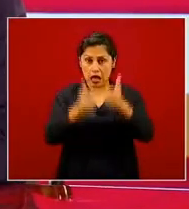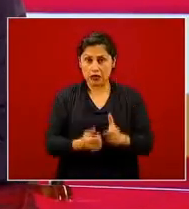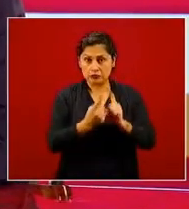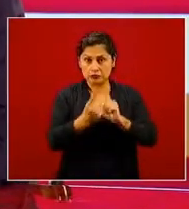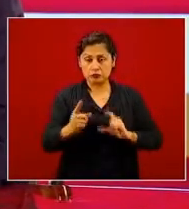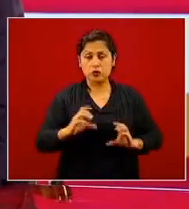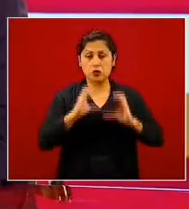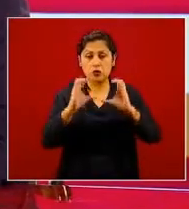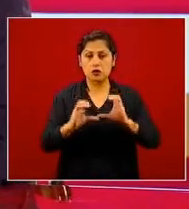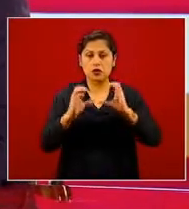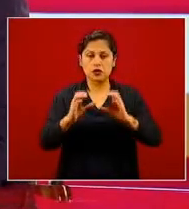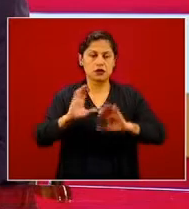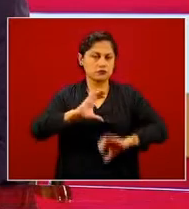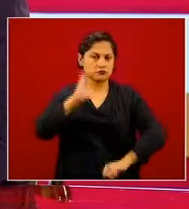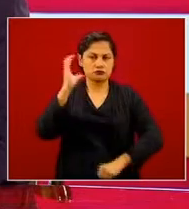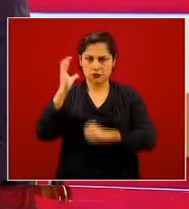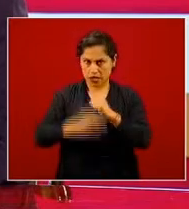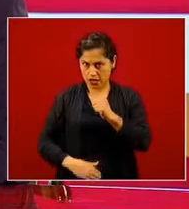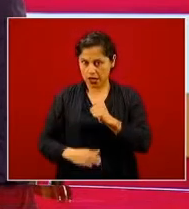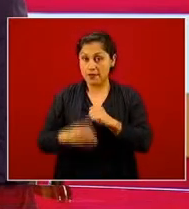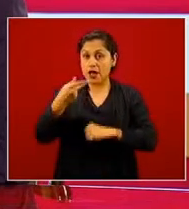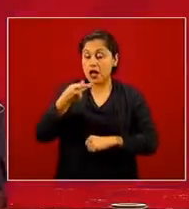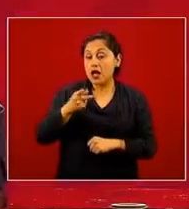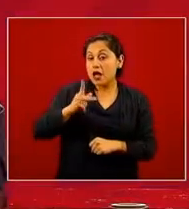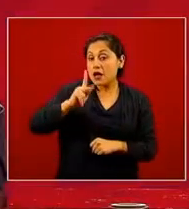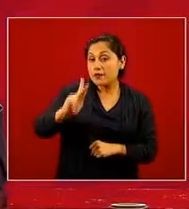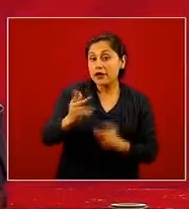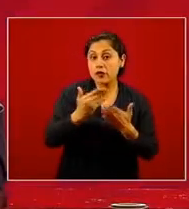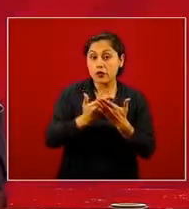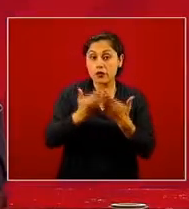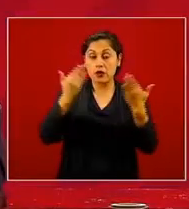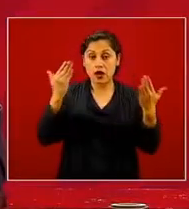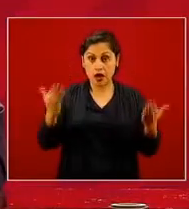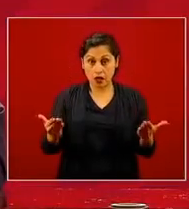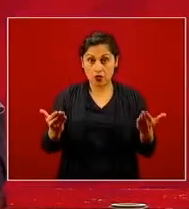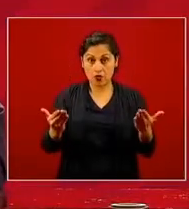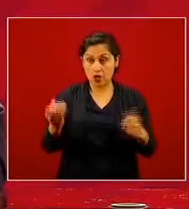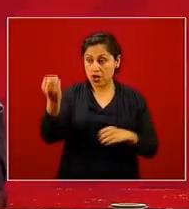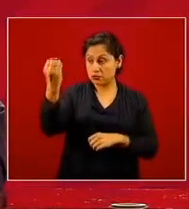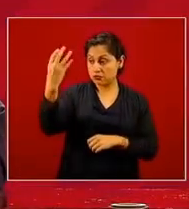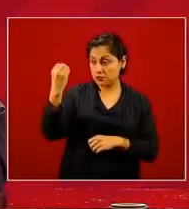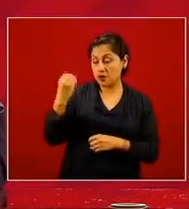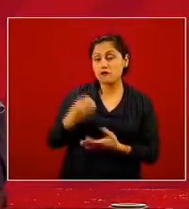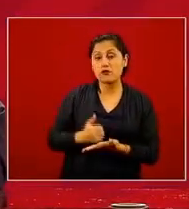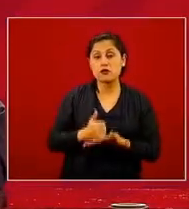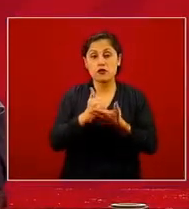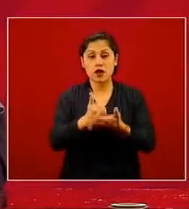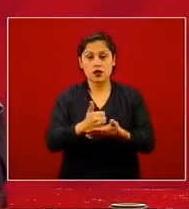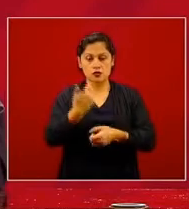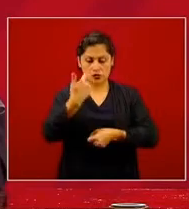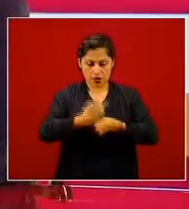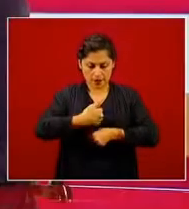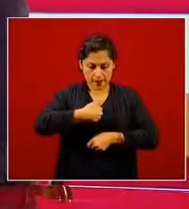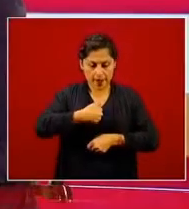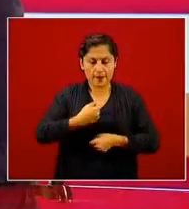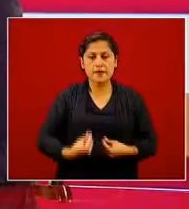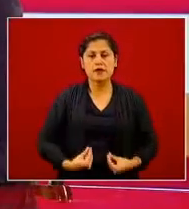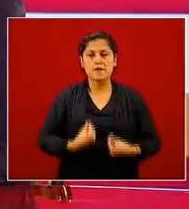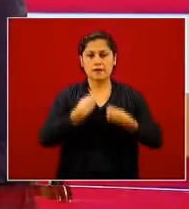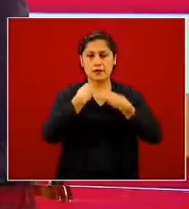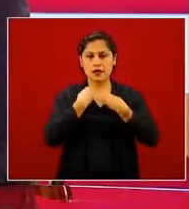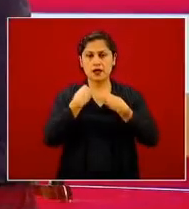Safe Distance campaign, but all those states where you live, it might be that